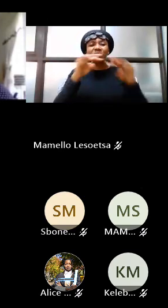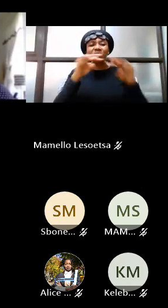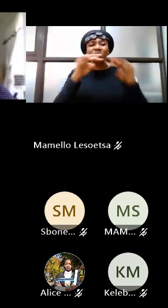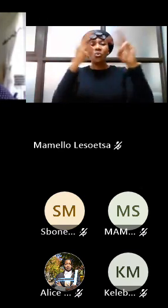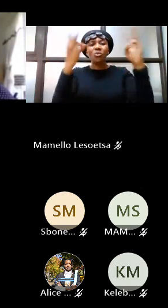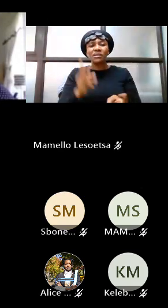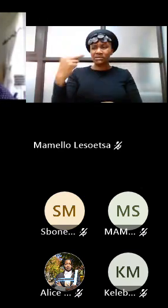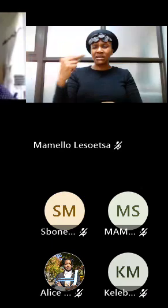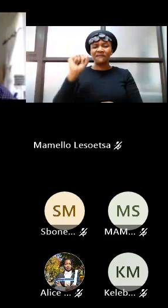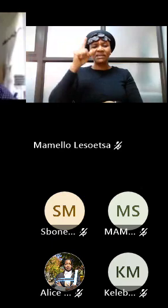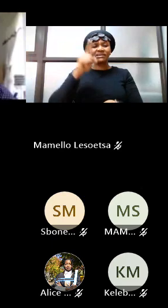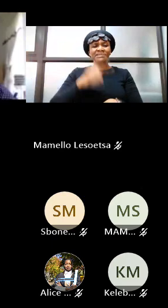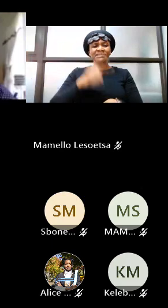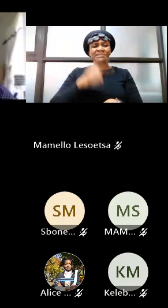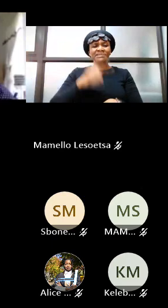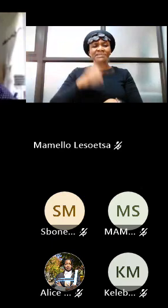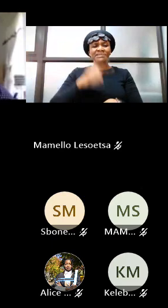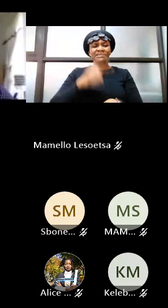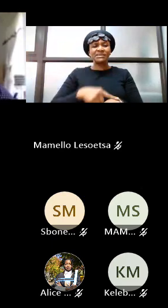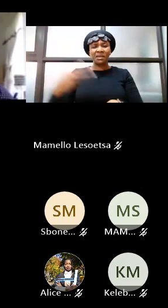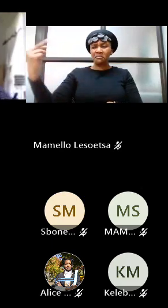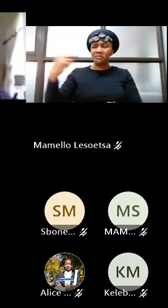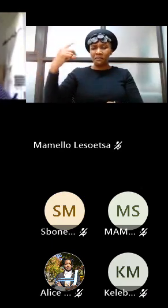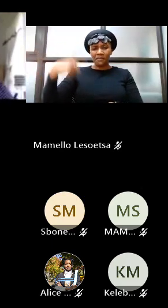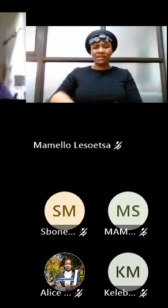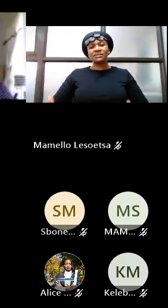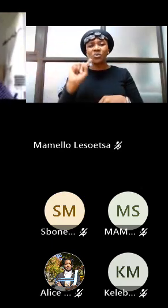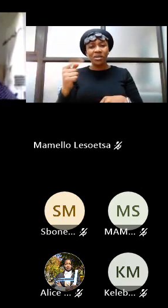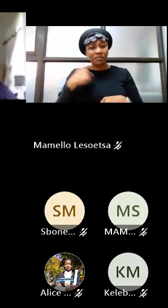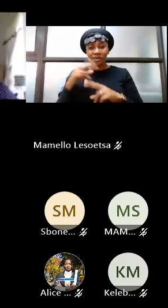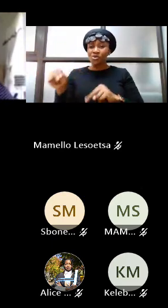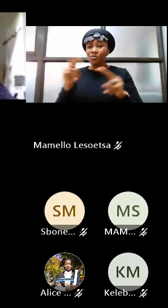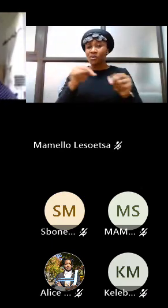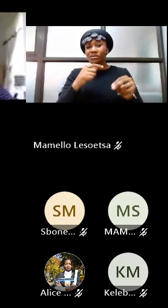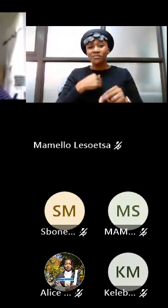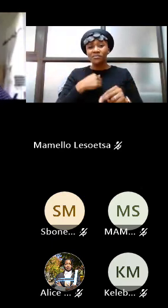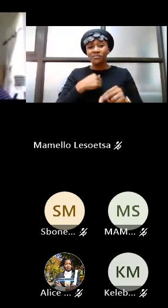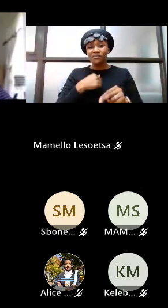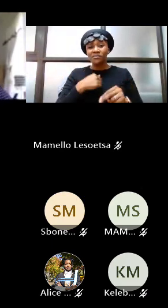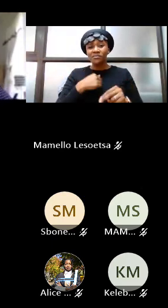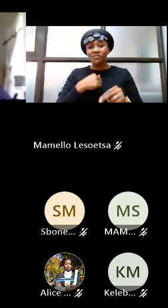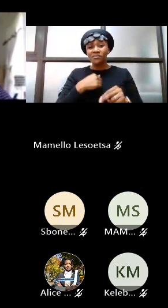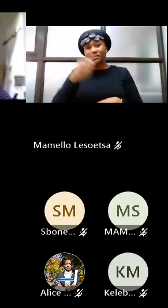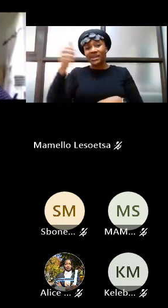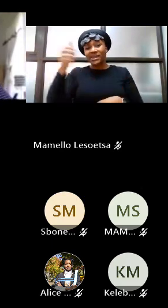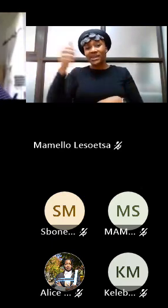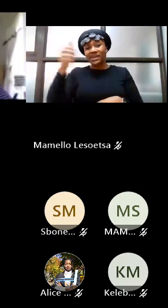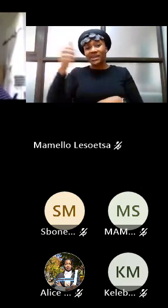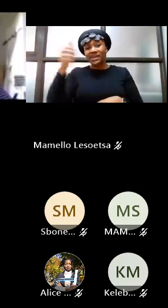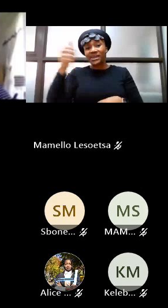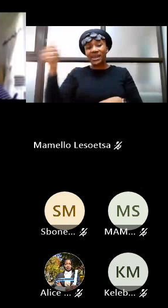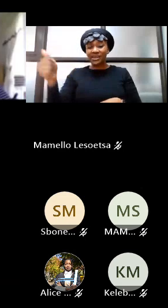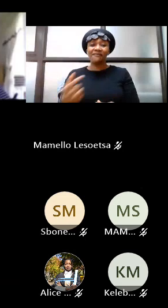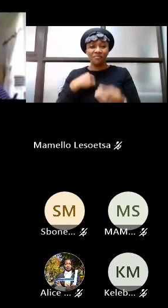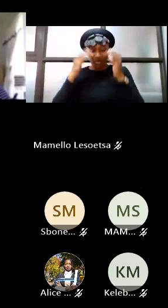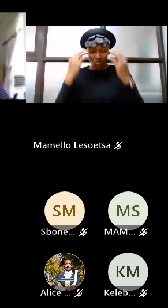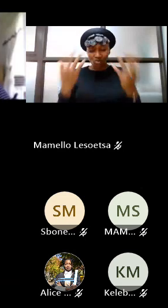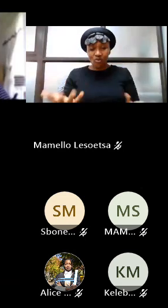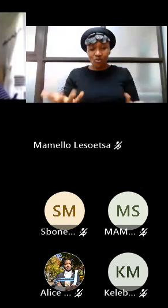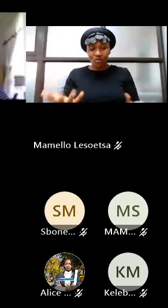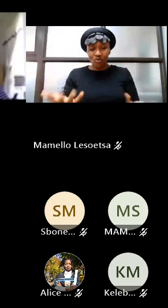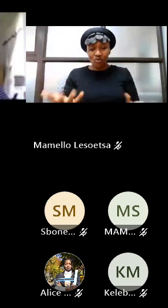did I. I felt I was just normal. I never knew anybody else who was disabled. So I've done my schooling